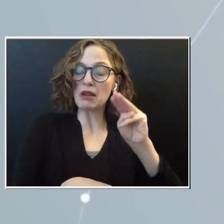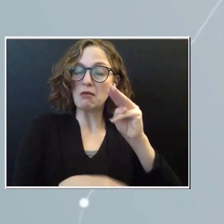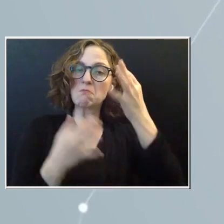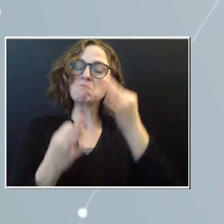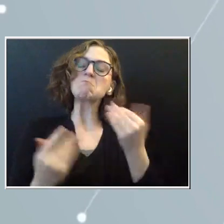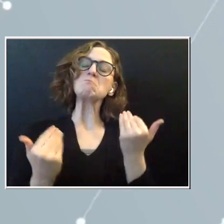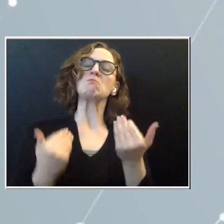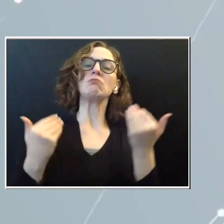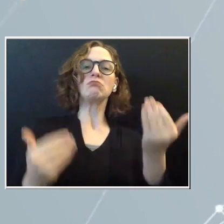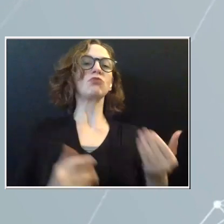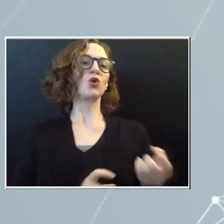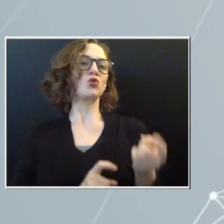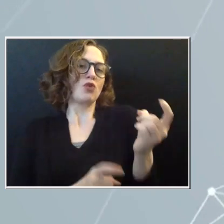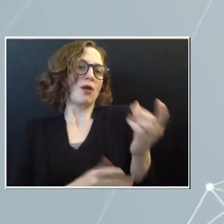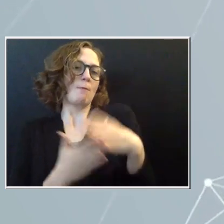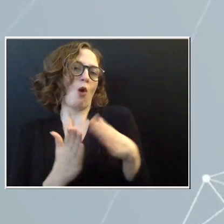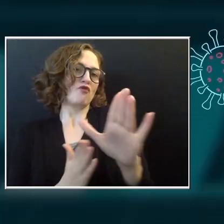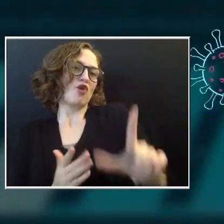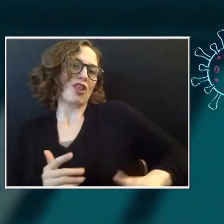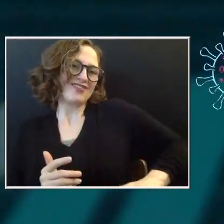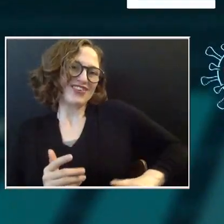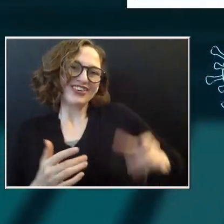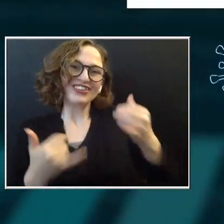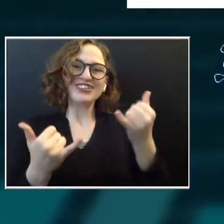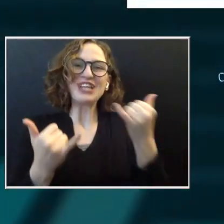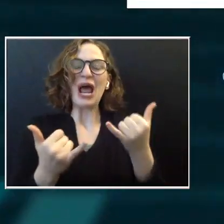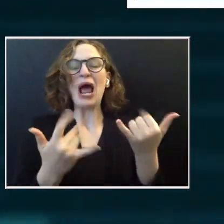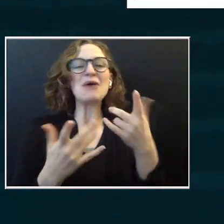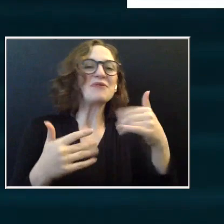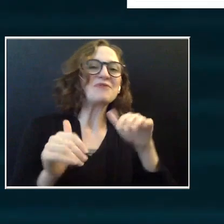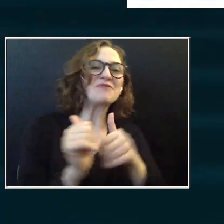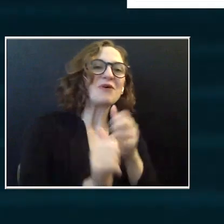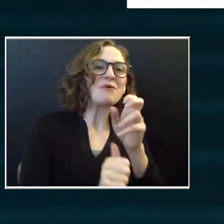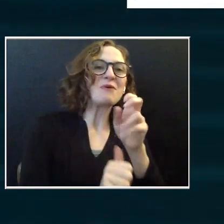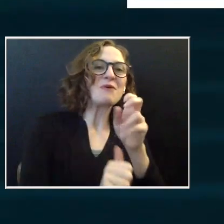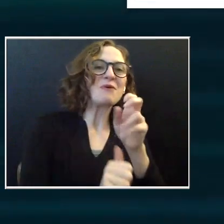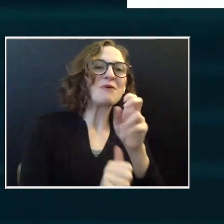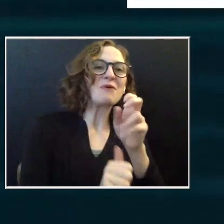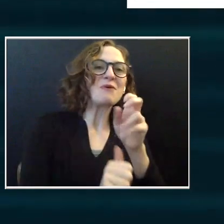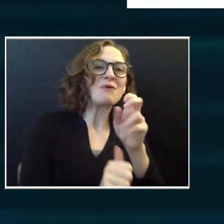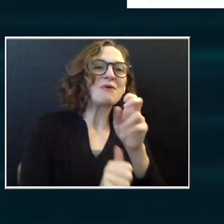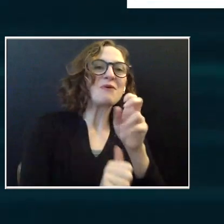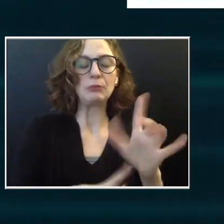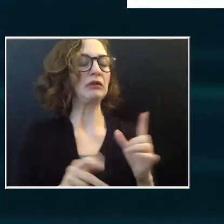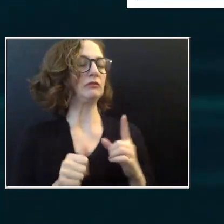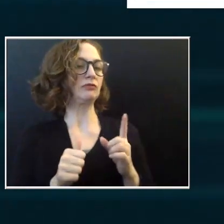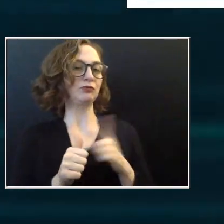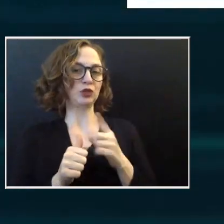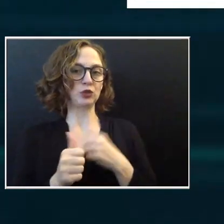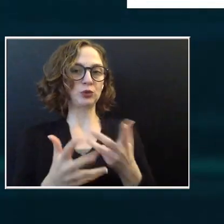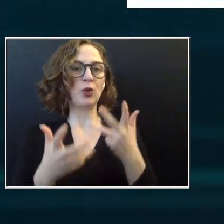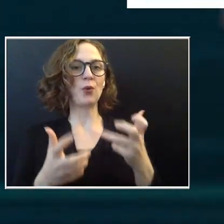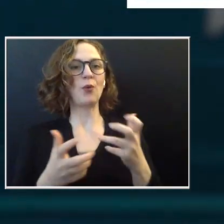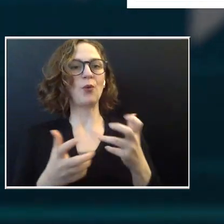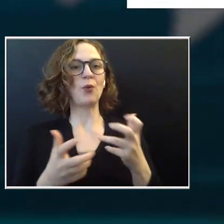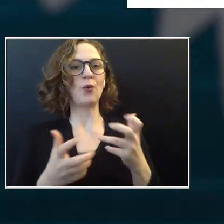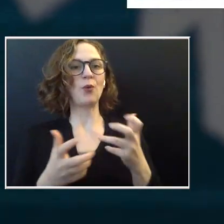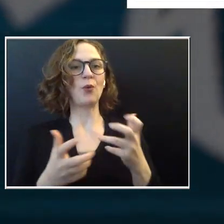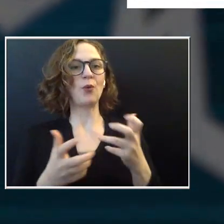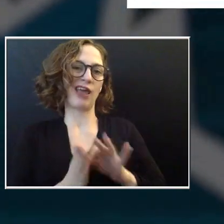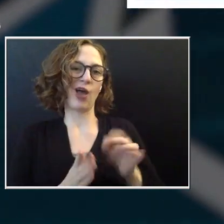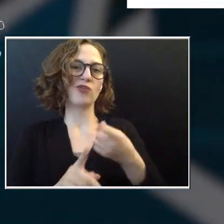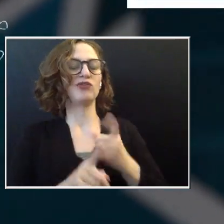year after transplant. But before we get to that story, let's get to our COVID count from Dr. Dana Hawkinson, Medical Director of Infection Prevention and